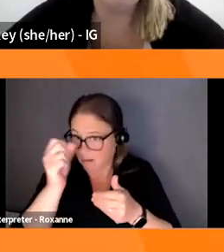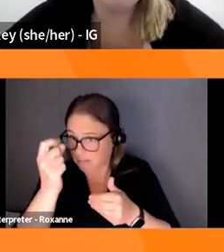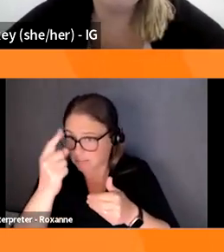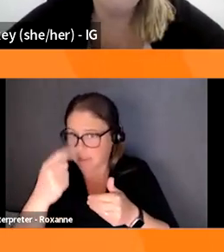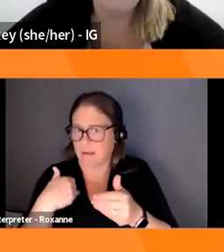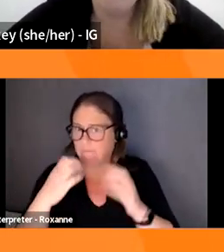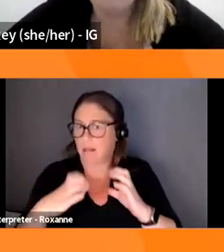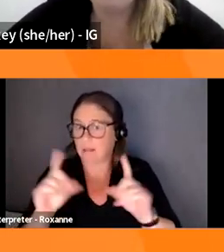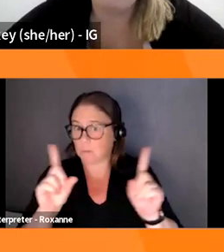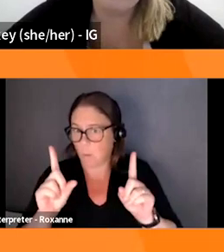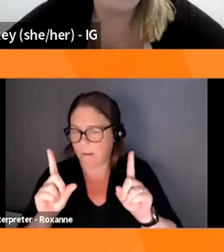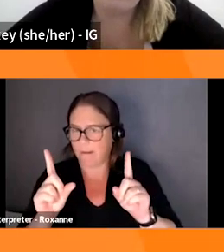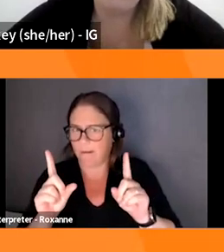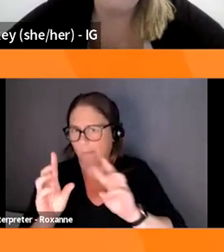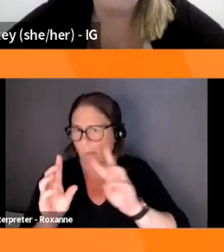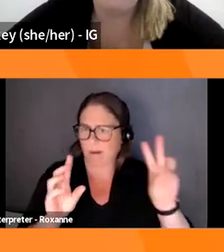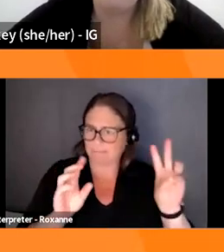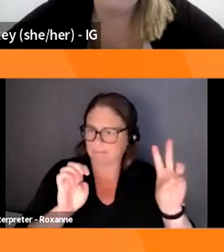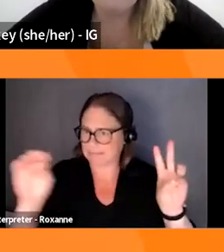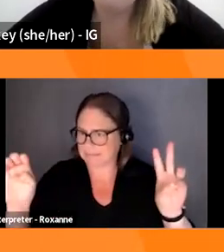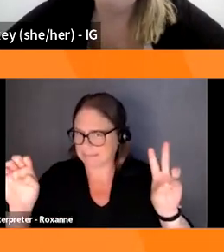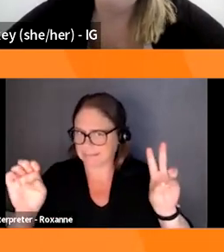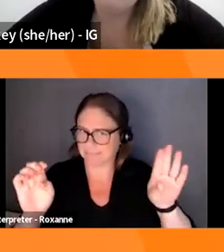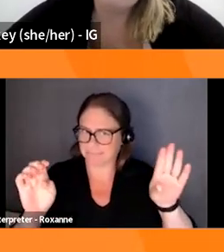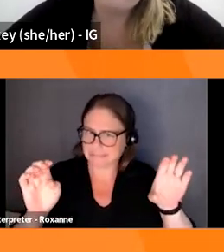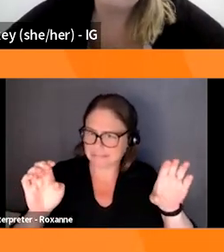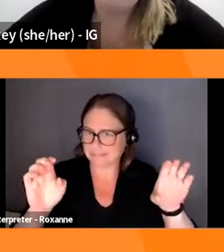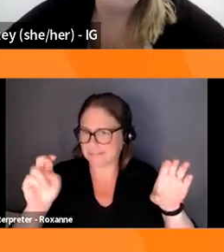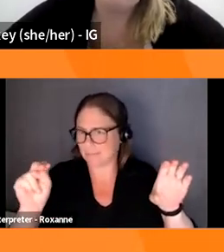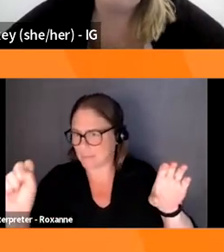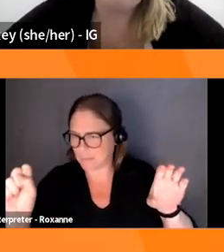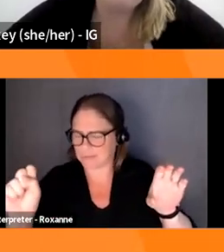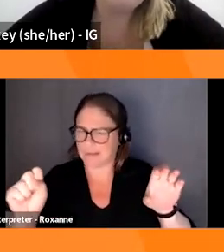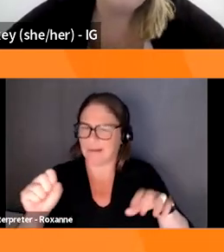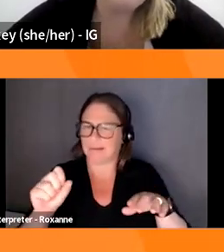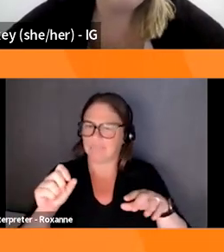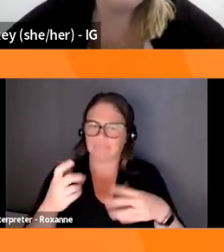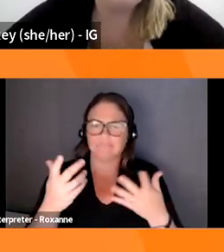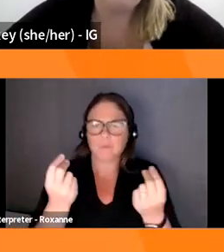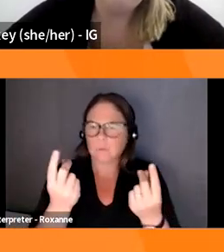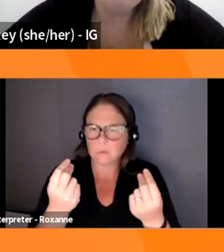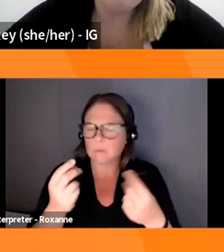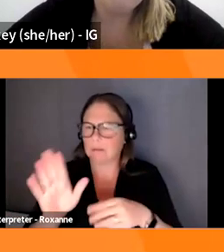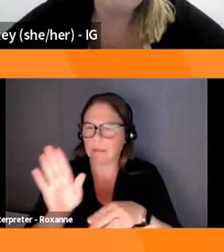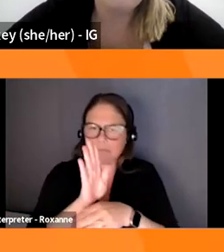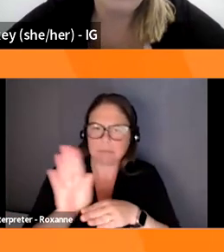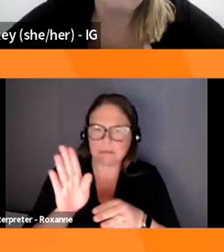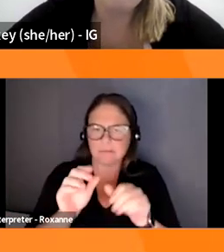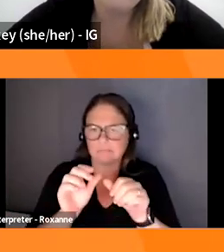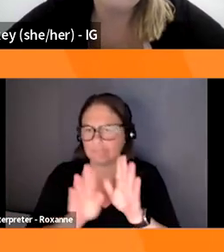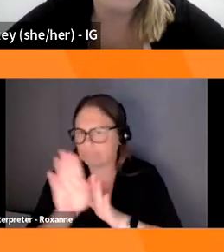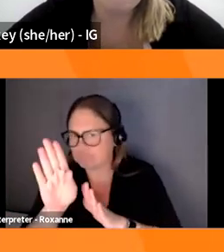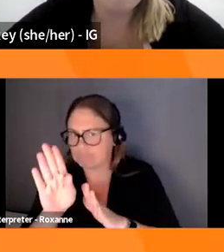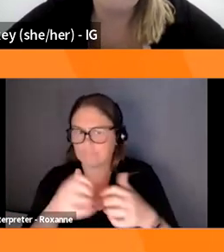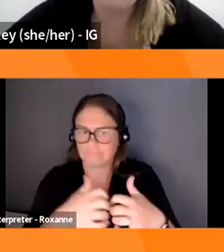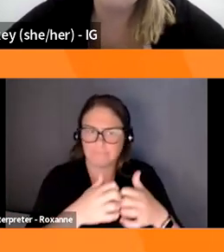Scotia, and of course, all throughout Ontario. So we work with our clients, supporting them throughout multiple stages of business growth, from startup